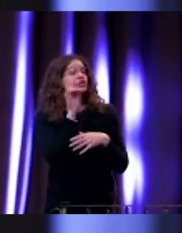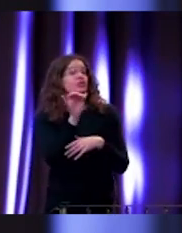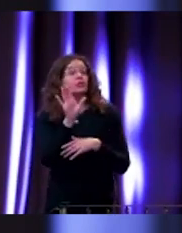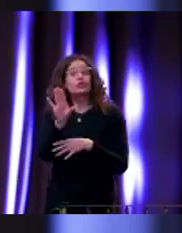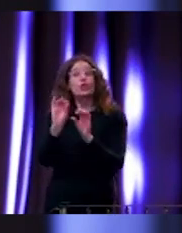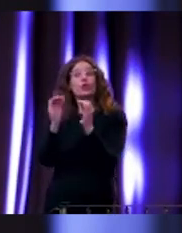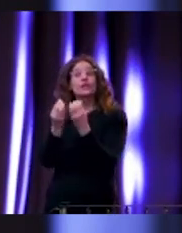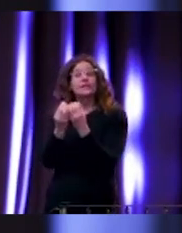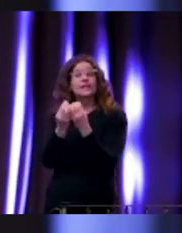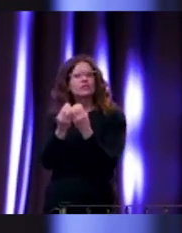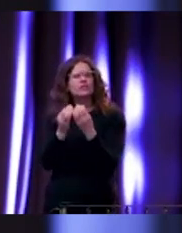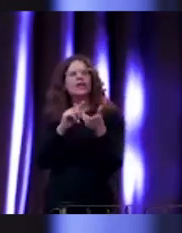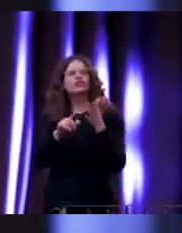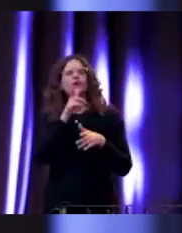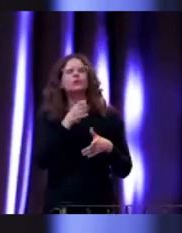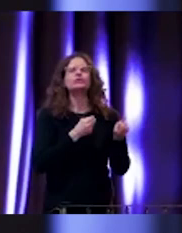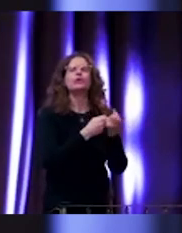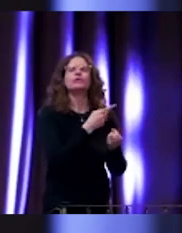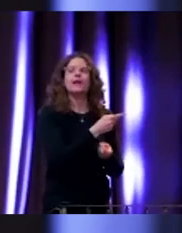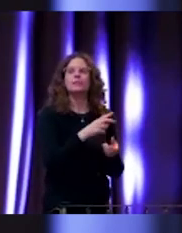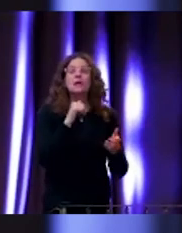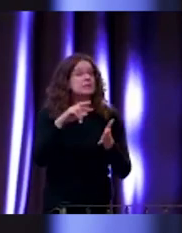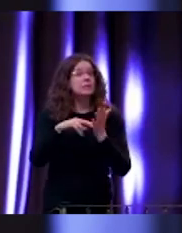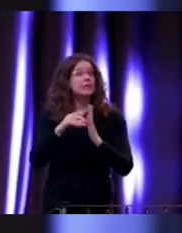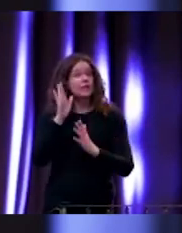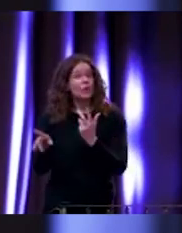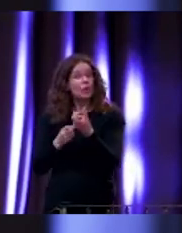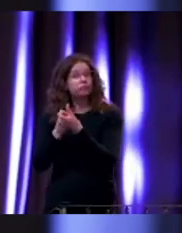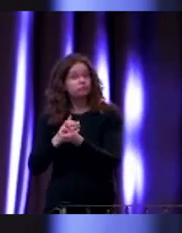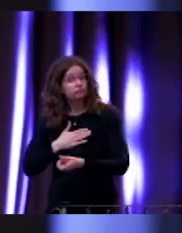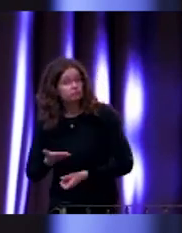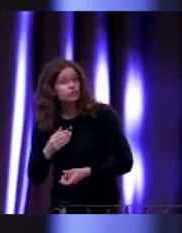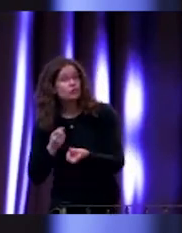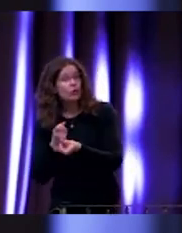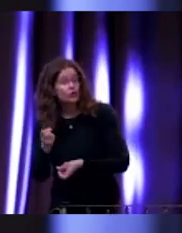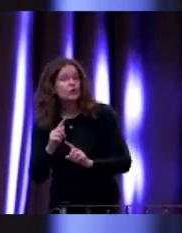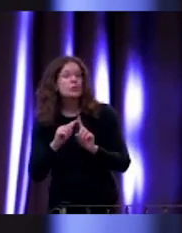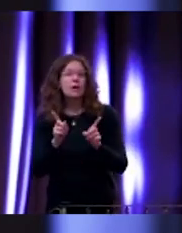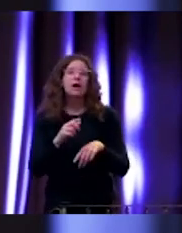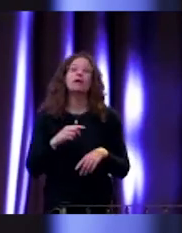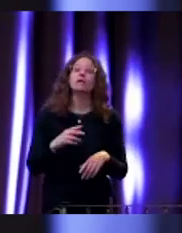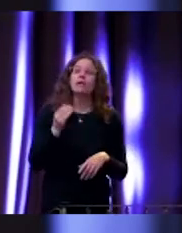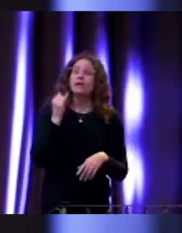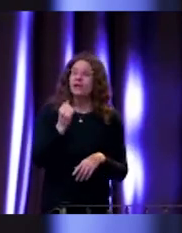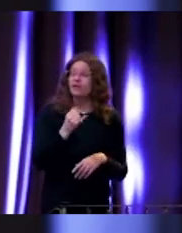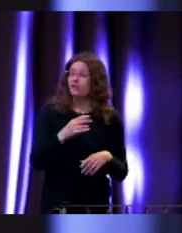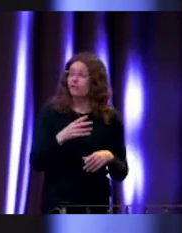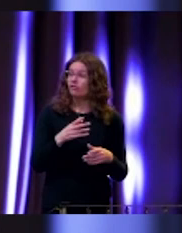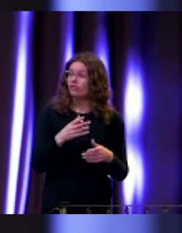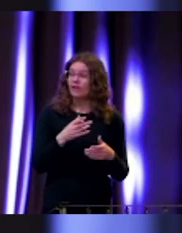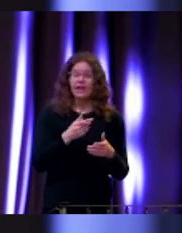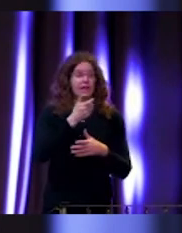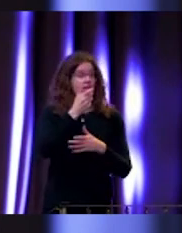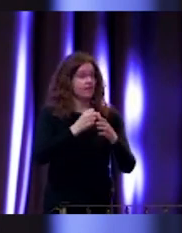to yours in Chicago, and then see who supports them. It doesn't mean that they're going to support you, but especially if a